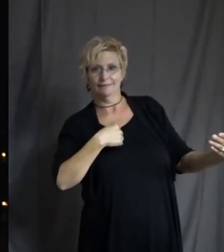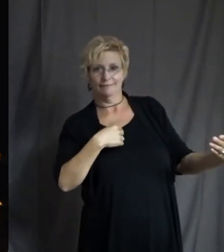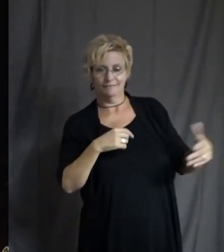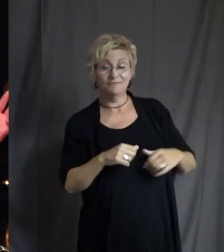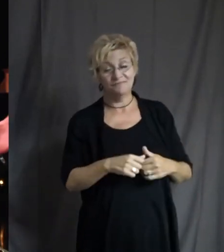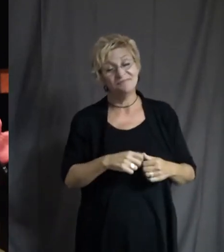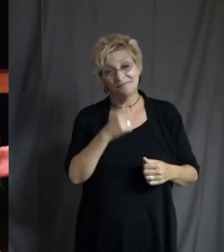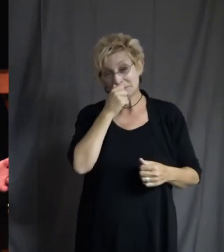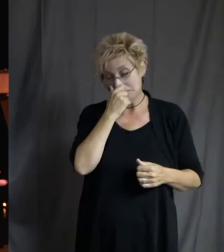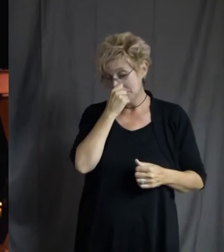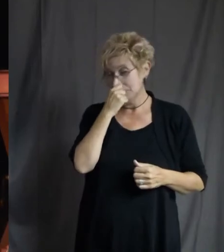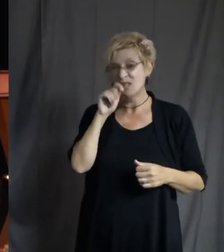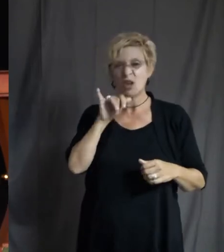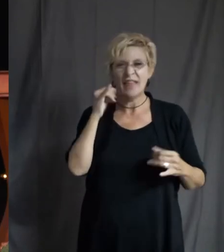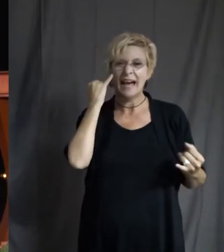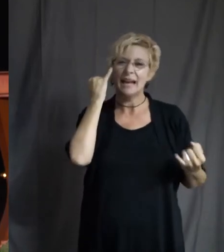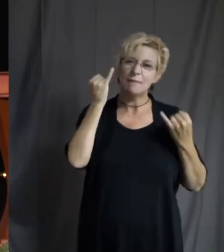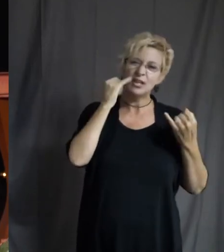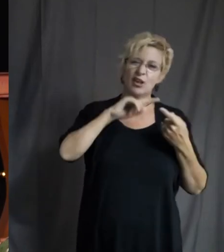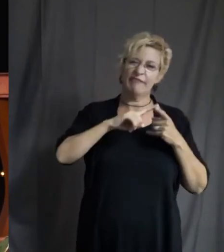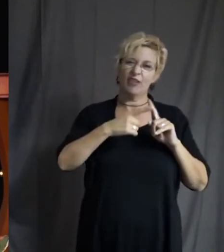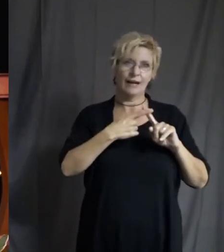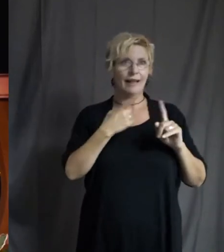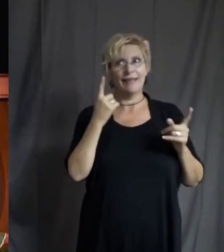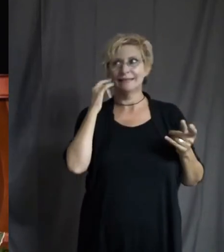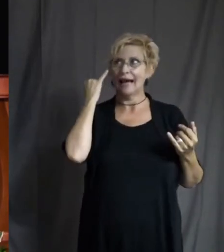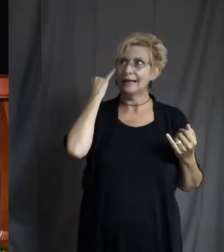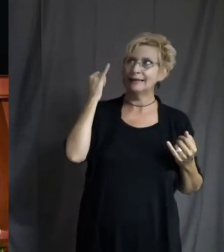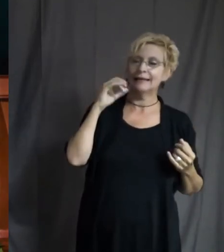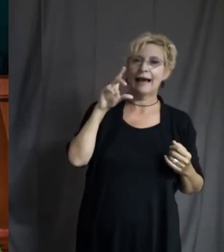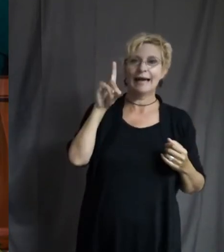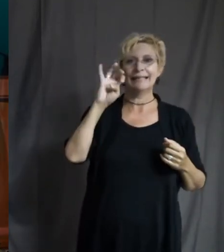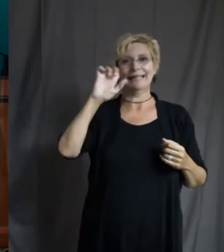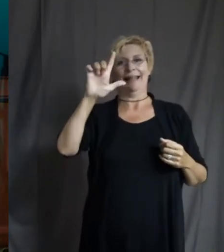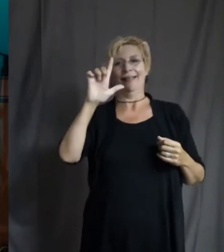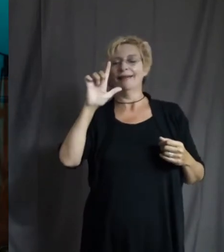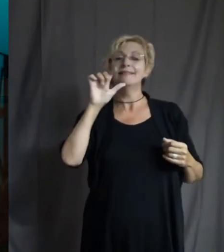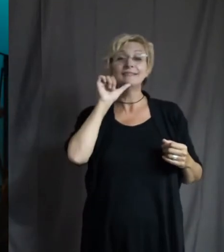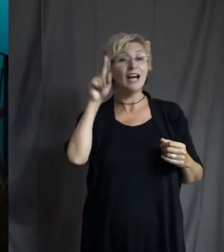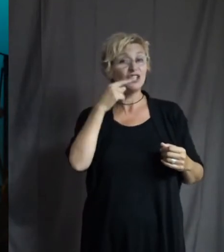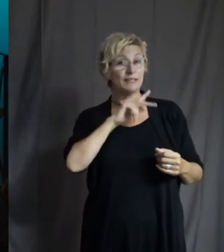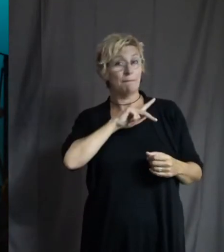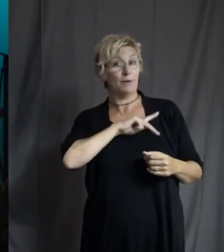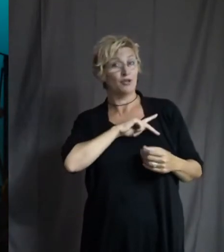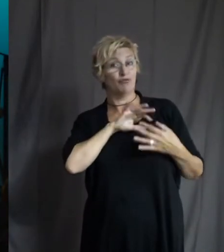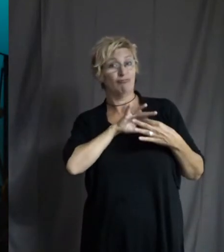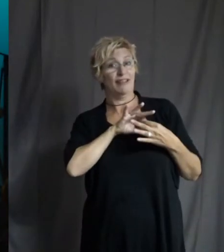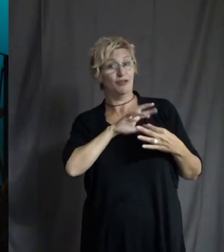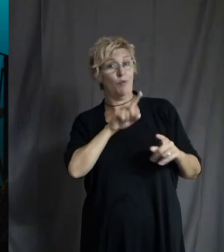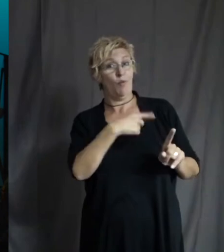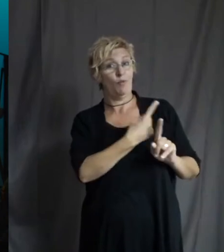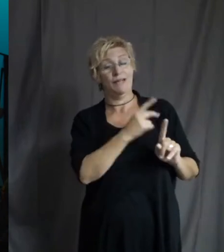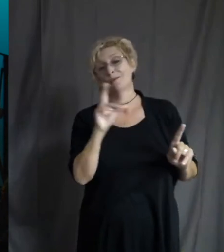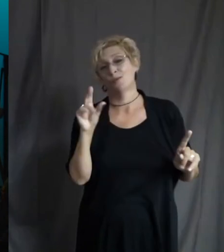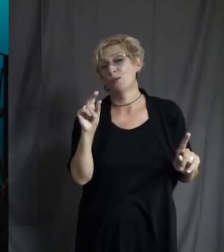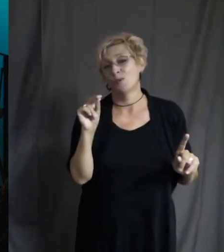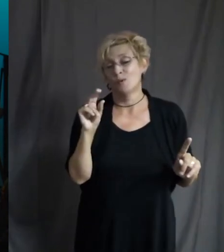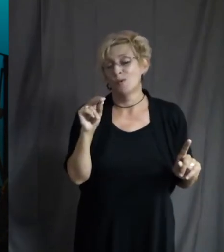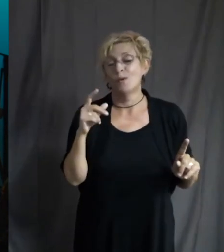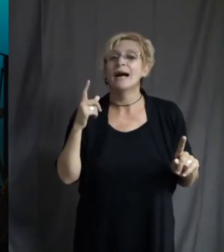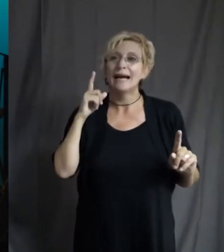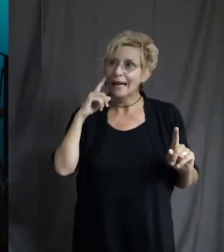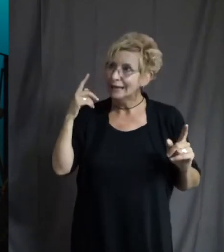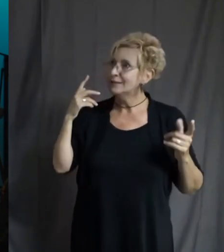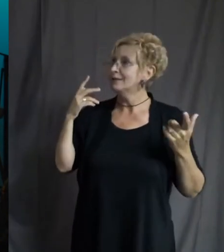This level of imaginary friends, this level of idealizations, it's not just in our personal relationships. It extends into the